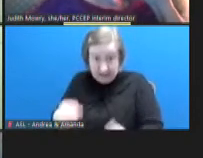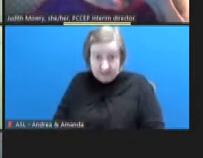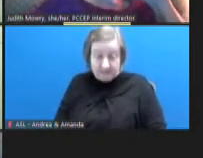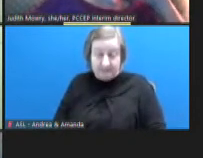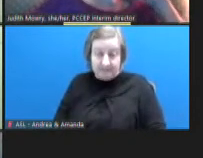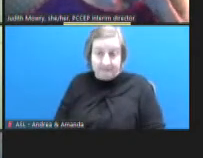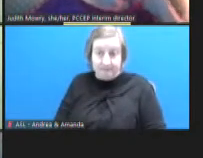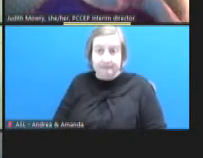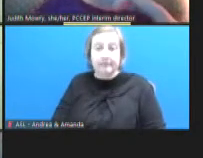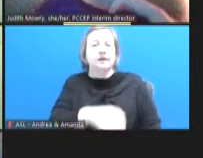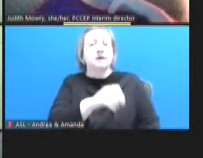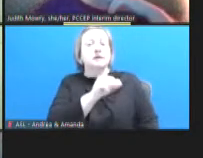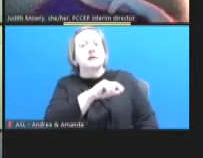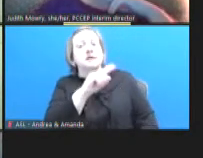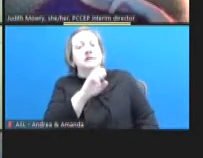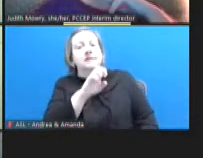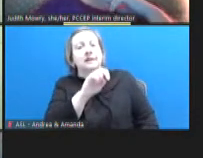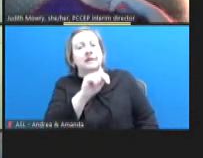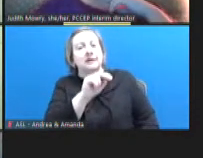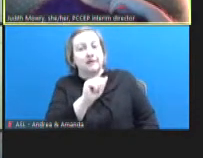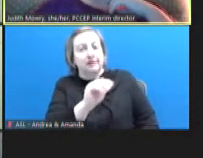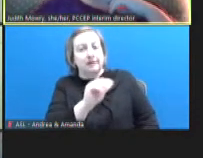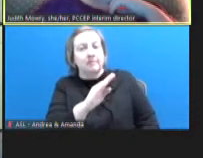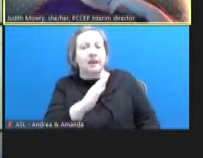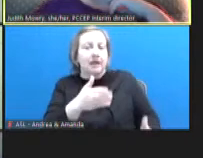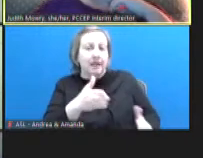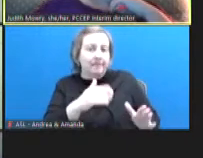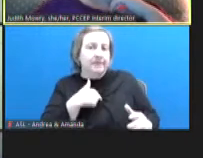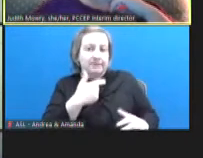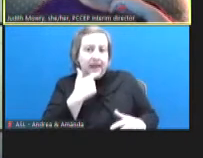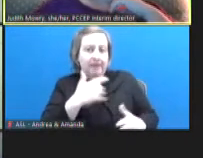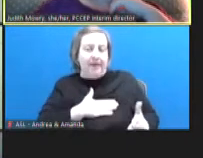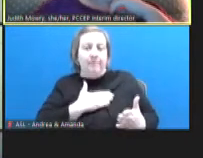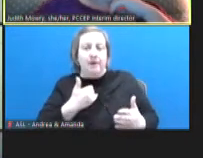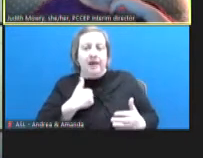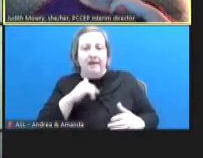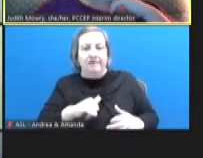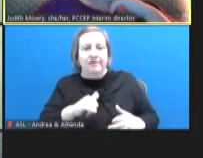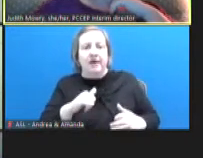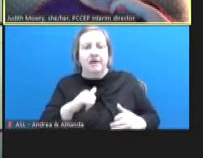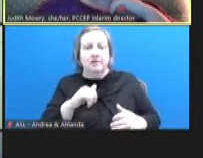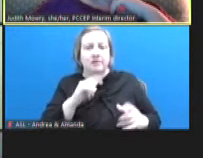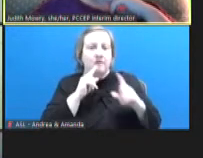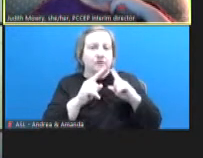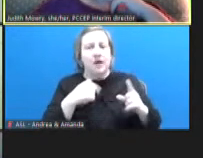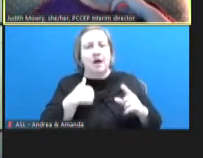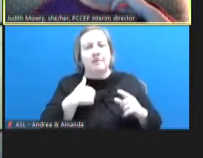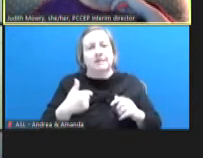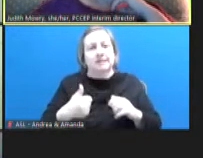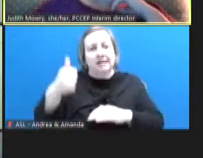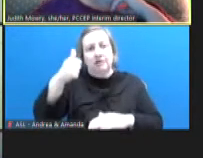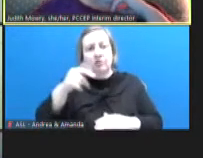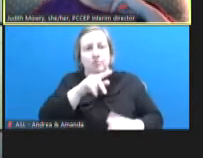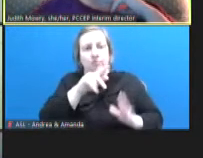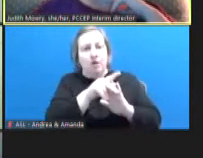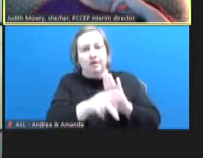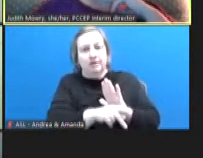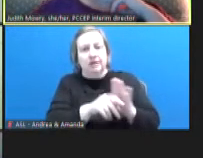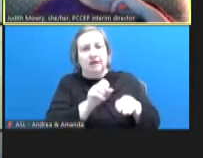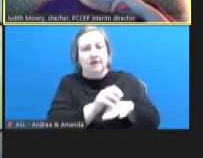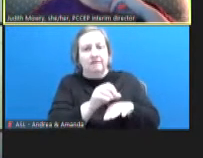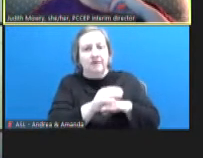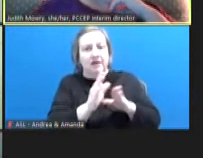Yeah, and Zainab, just let me say, happy to have that conversation. I'm the senior policy advisor for the office. I can have that conversation